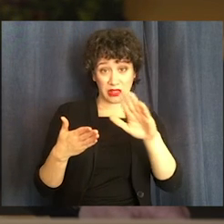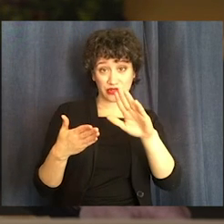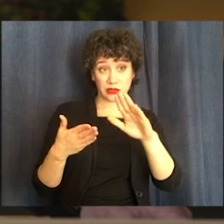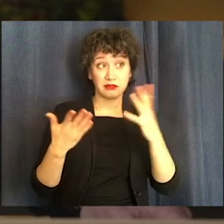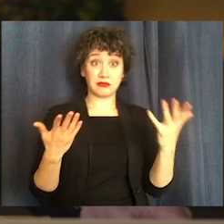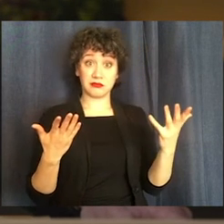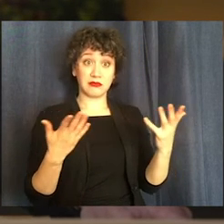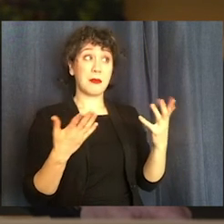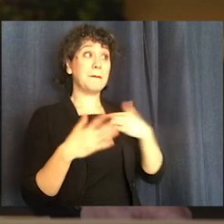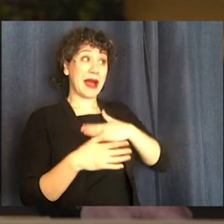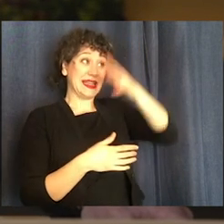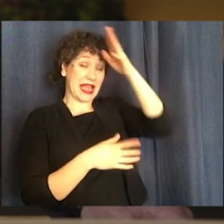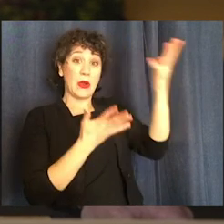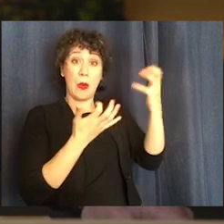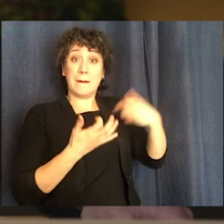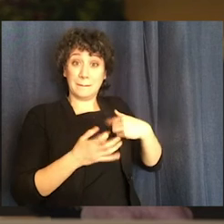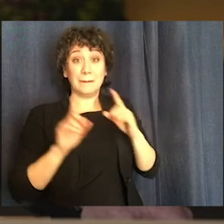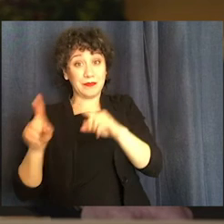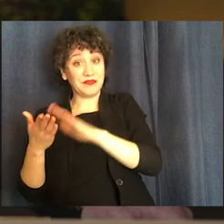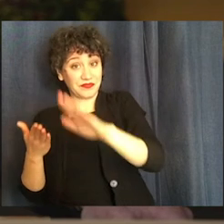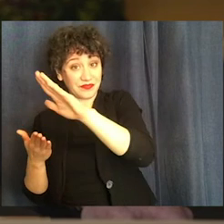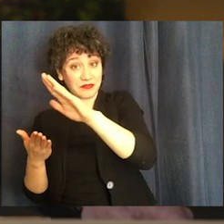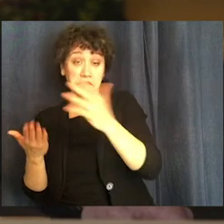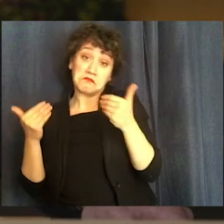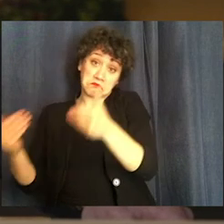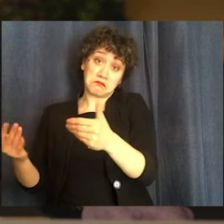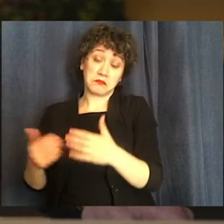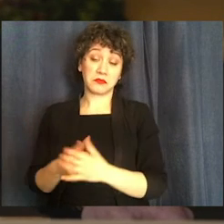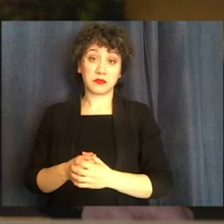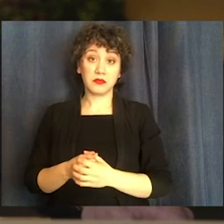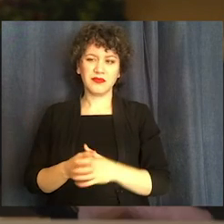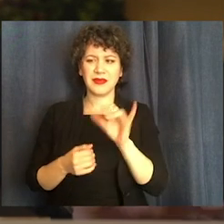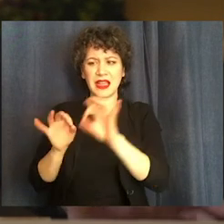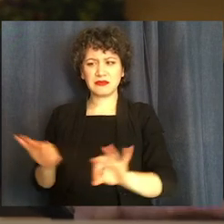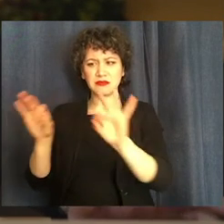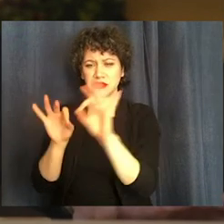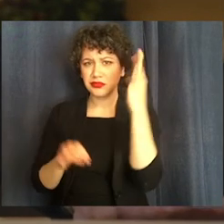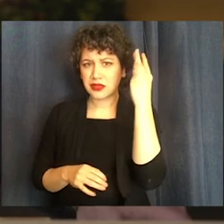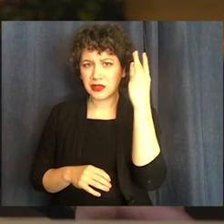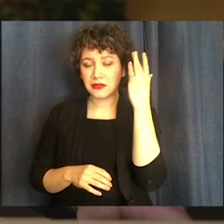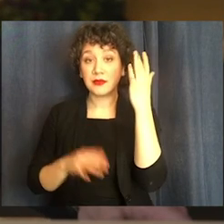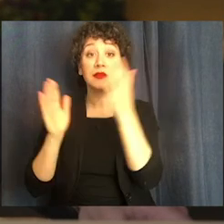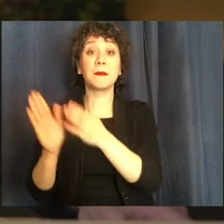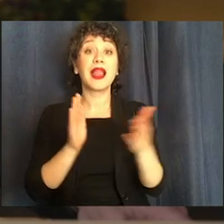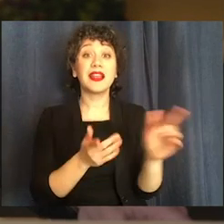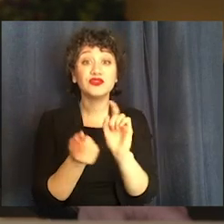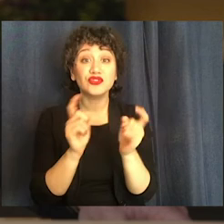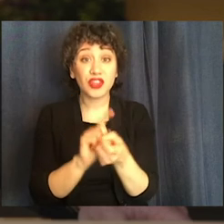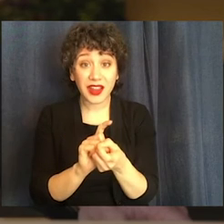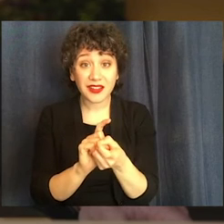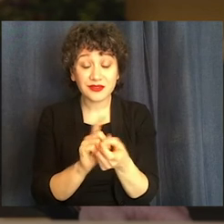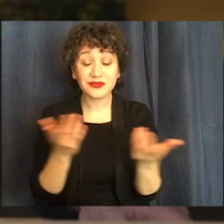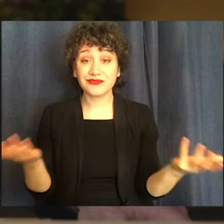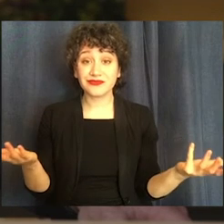change. That's why. And I am so glad I took my dad's advice and went to college. Because this simple change in my plan